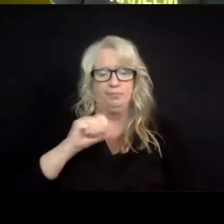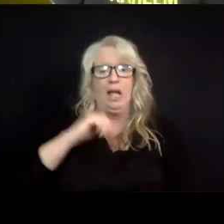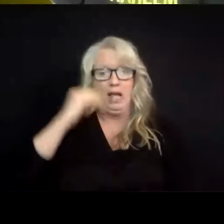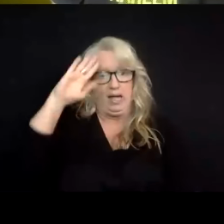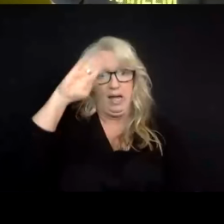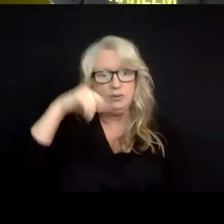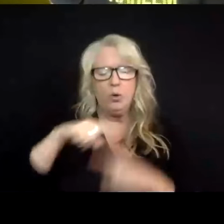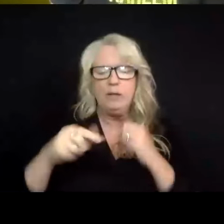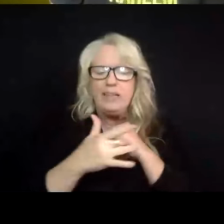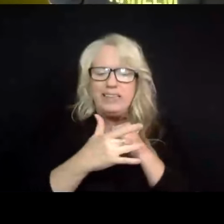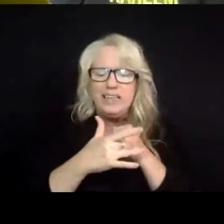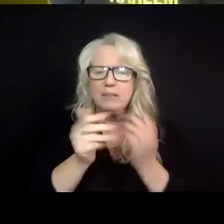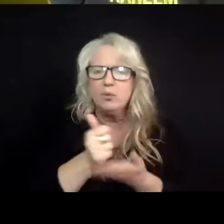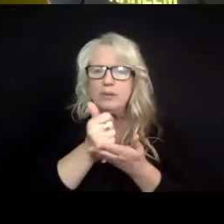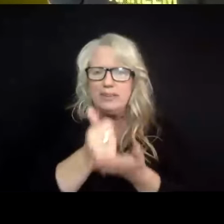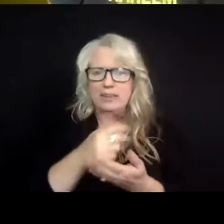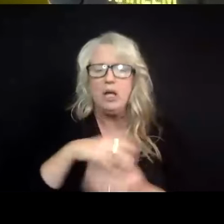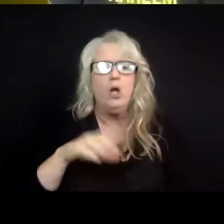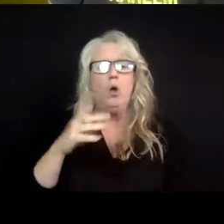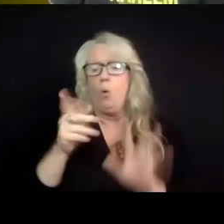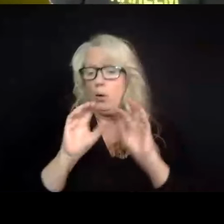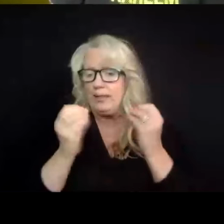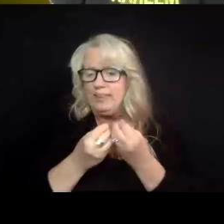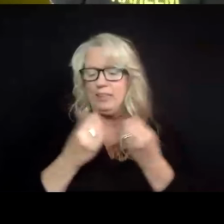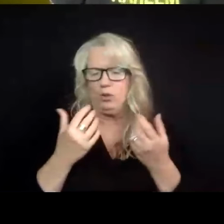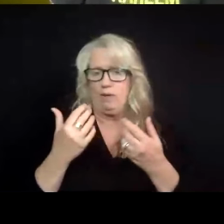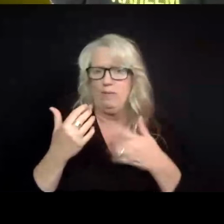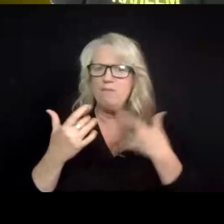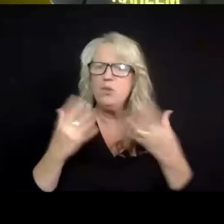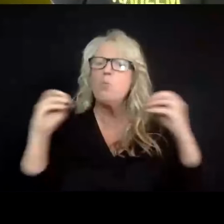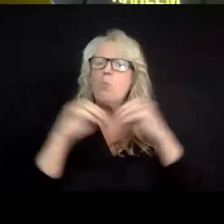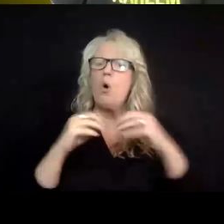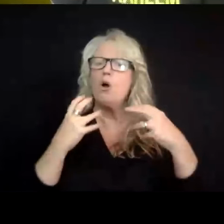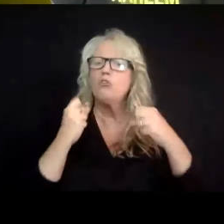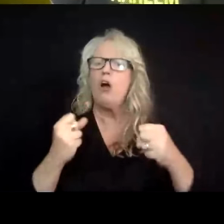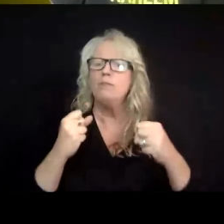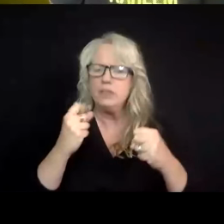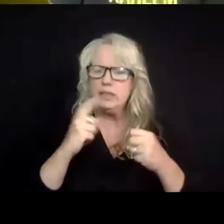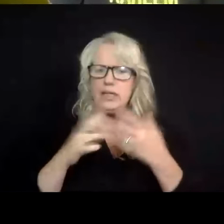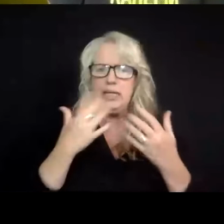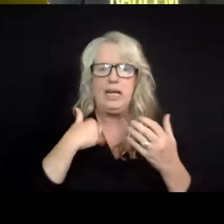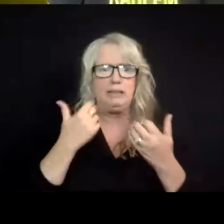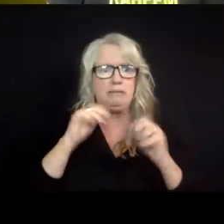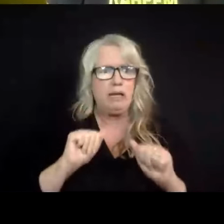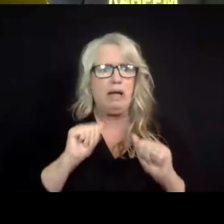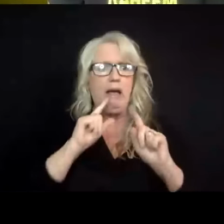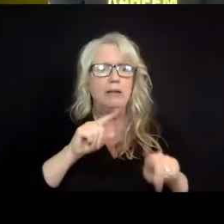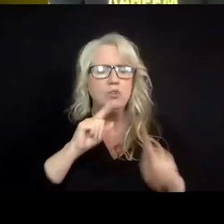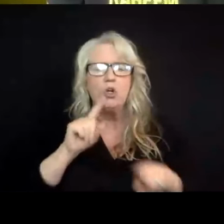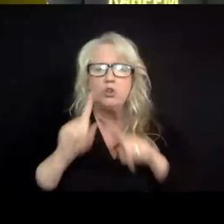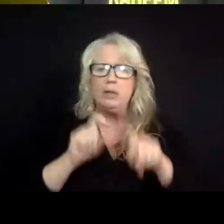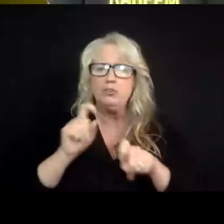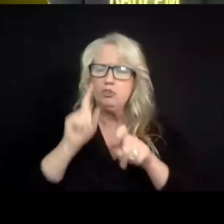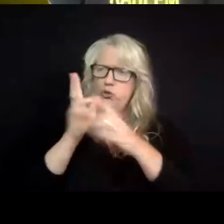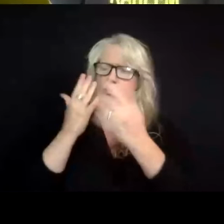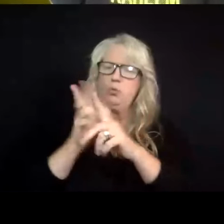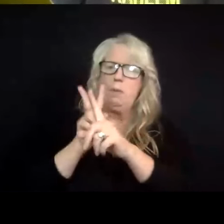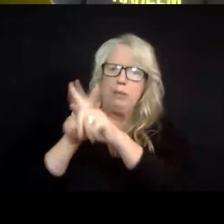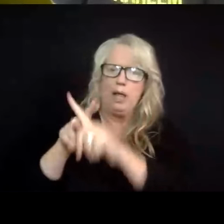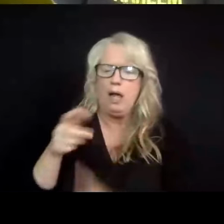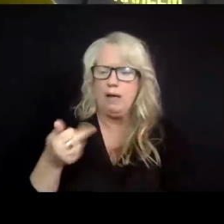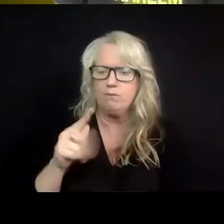technical assistance available, organizations feel more confident and have their questions answered to apply for grants. So